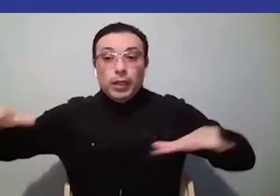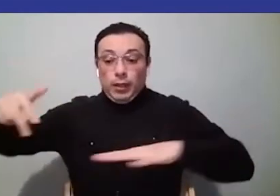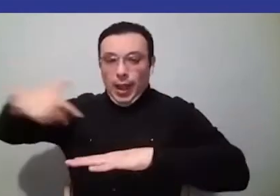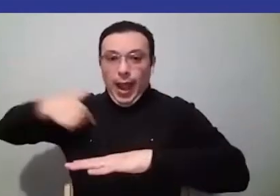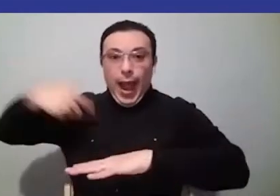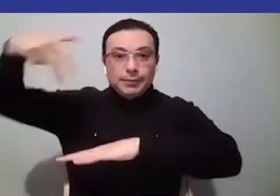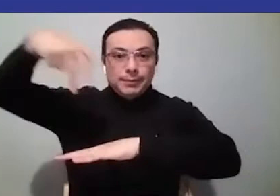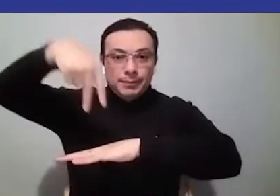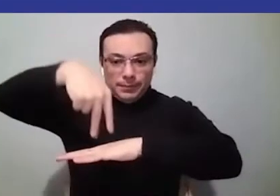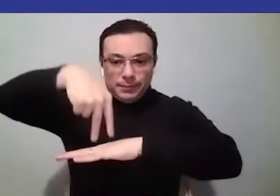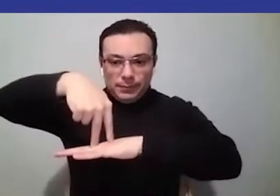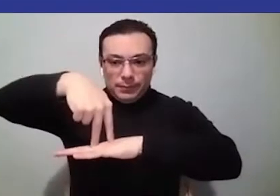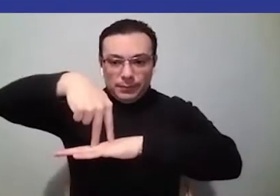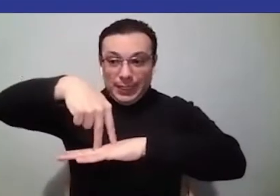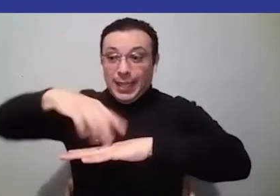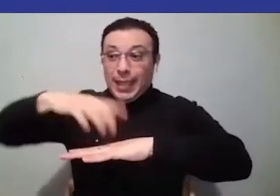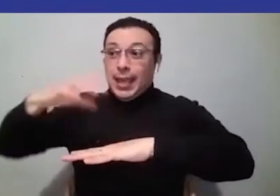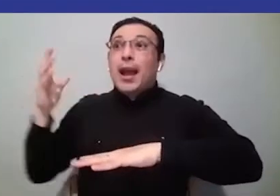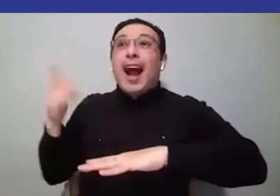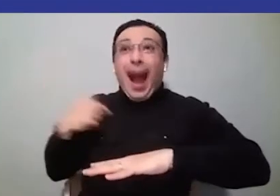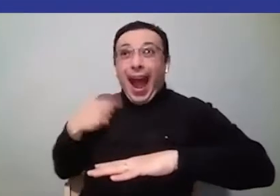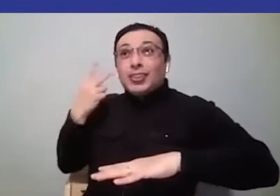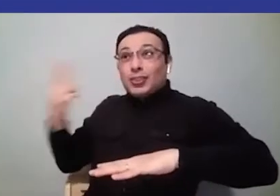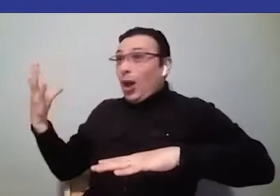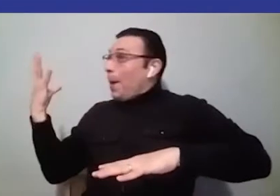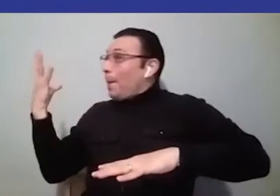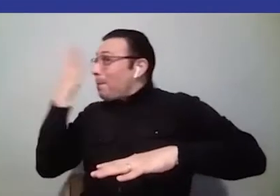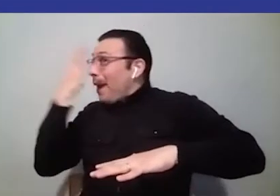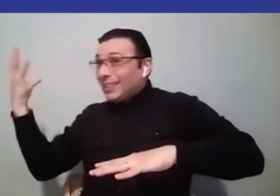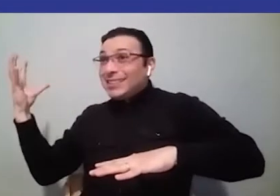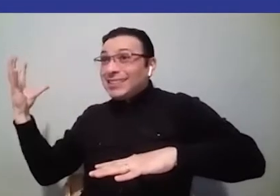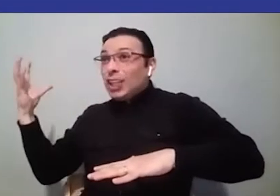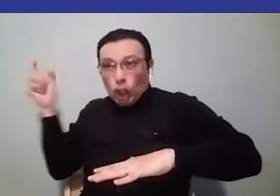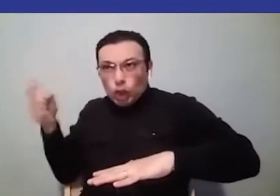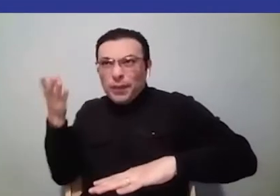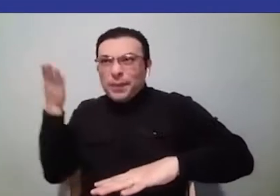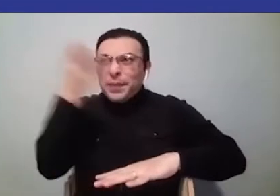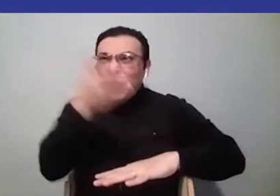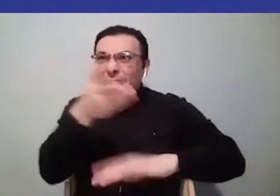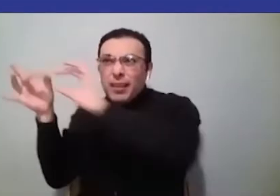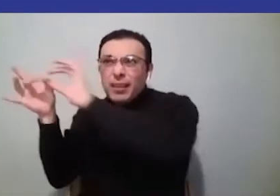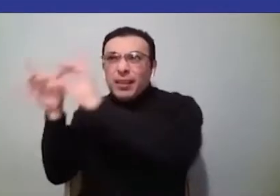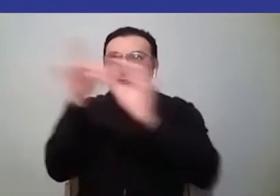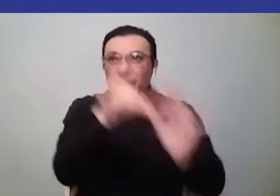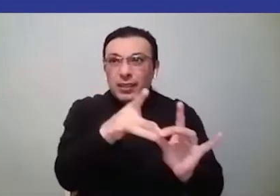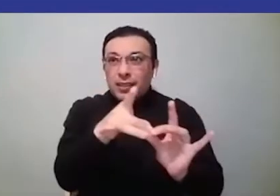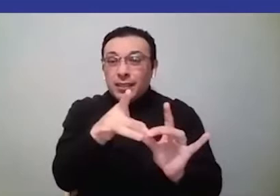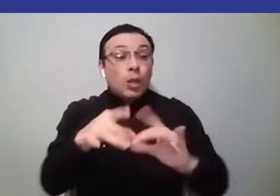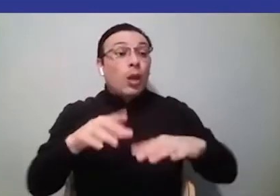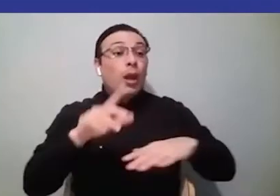when I stand on tundra, I can see as far as my eyes can see. Like there's no interruption, right?